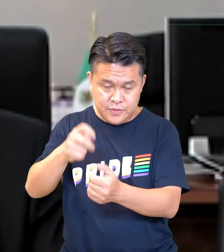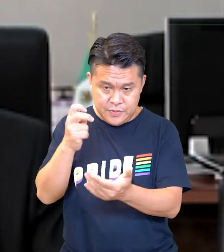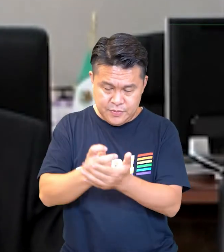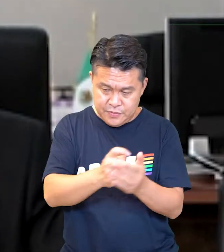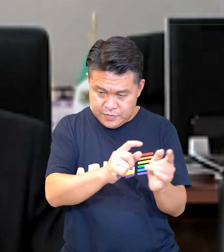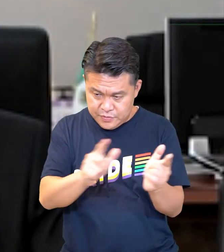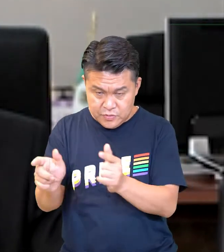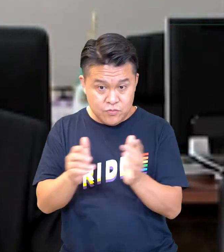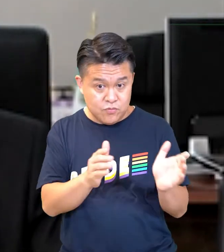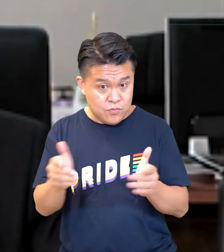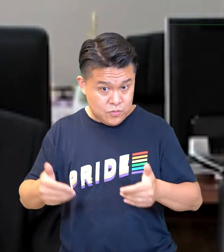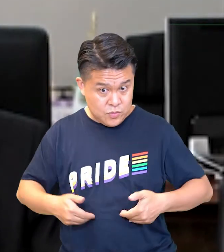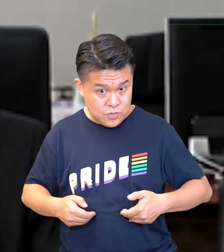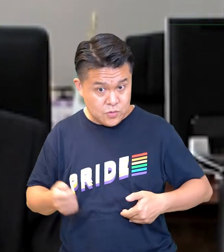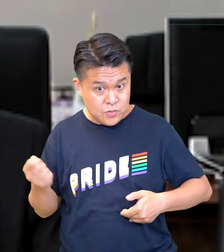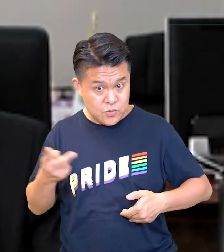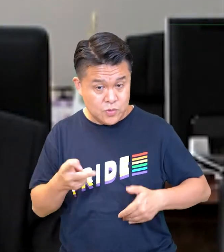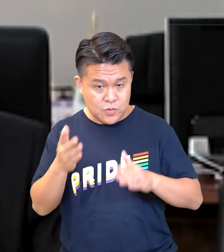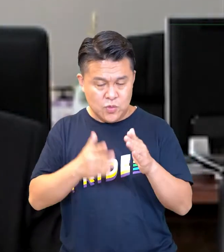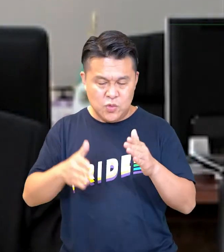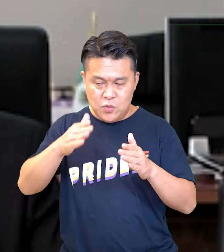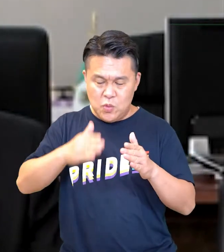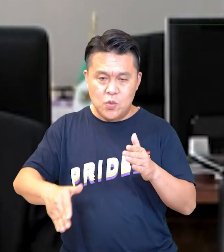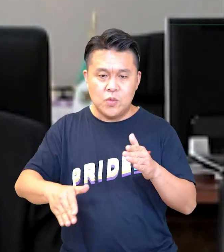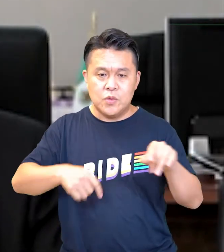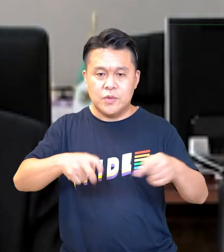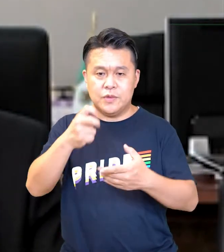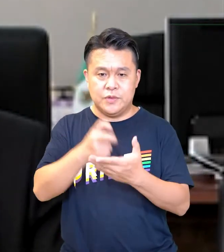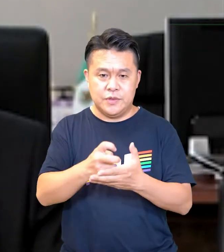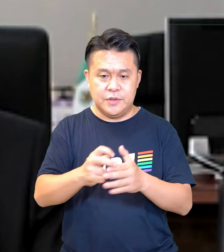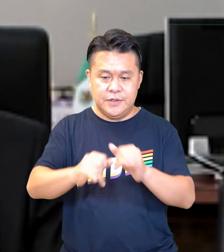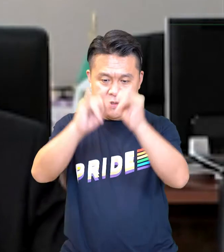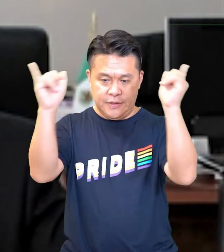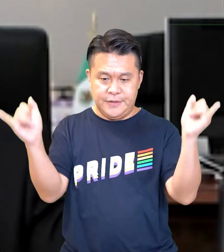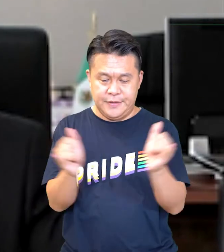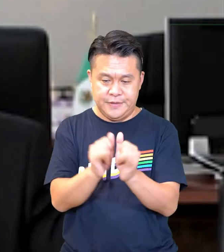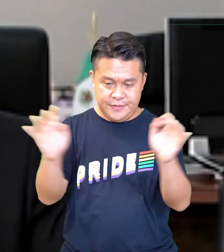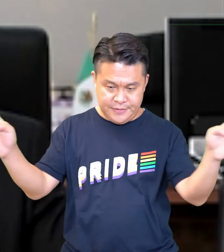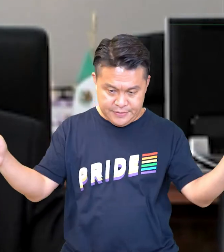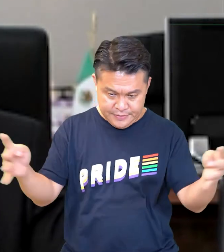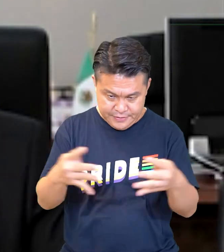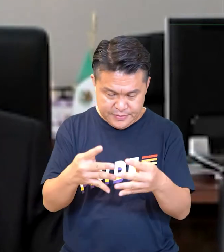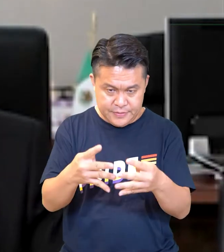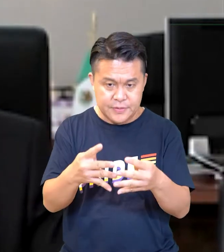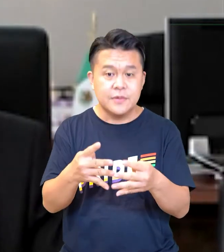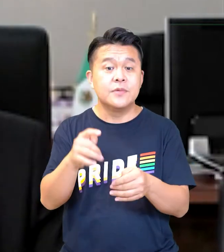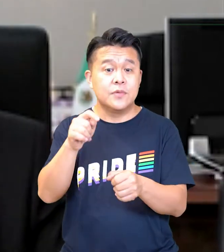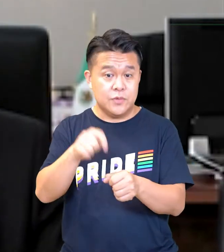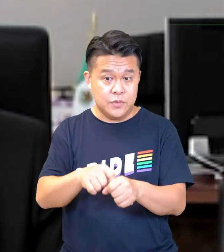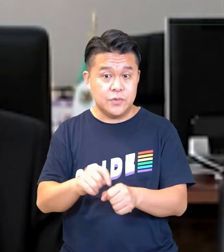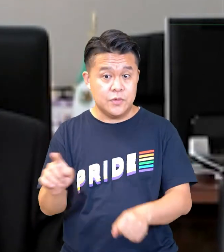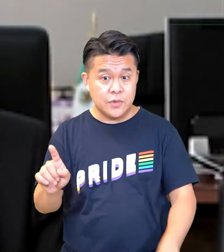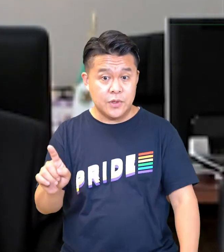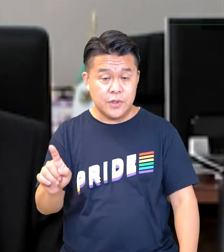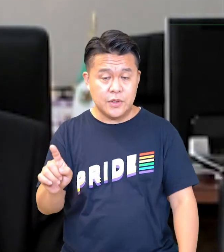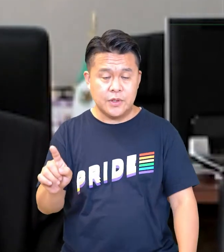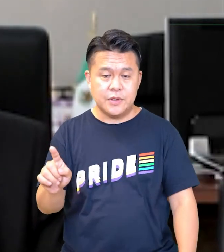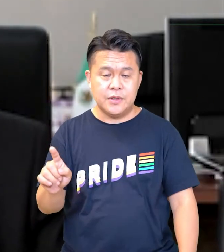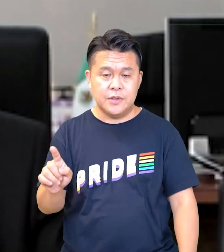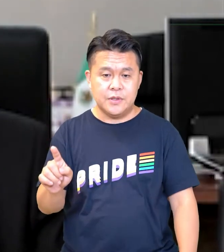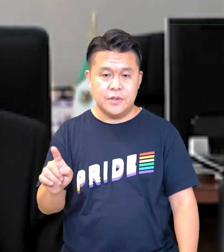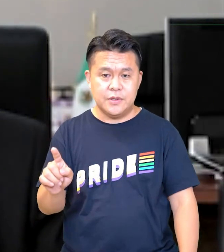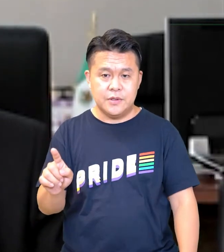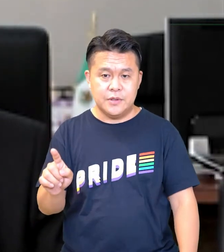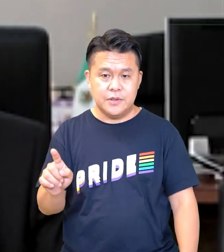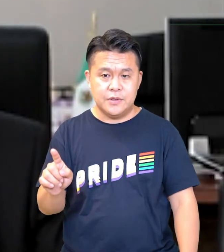that reaching a consensus on the diagnosis, the regulatory framework,